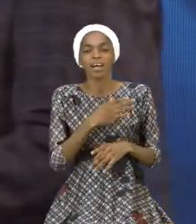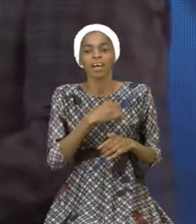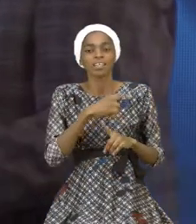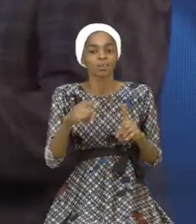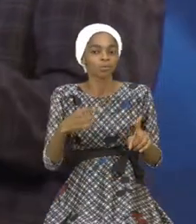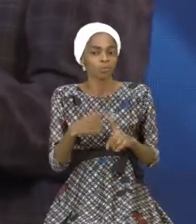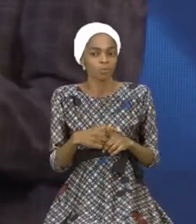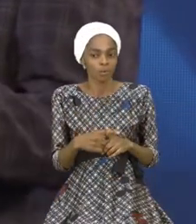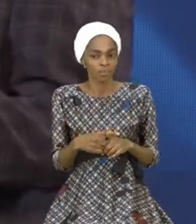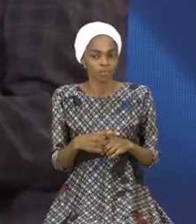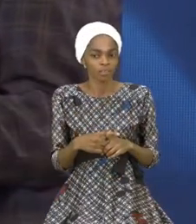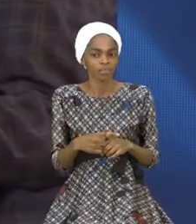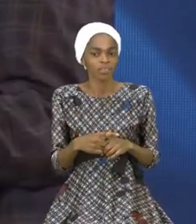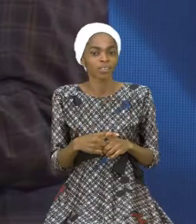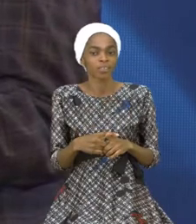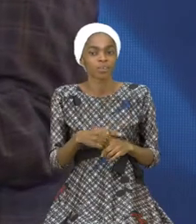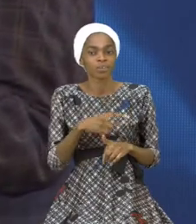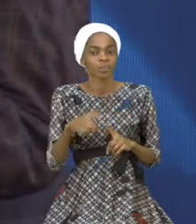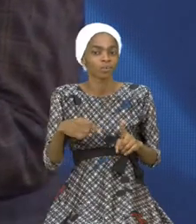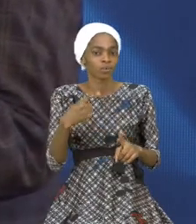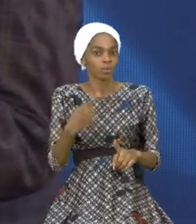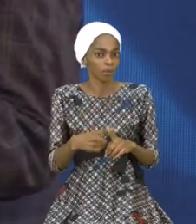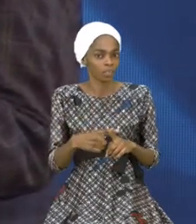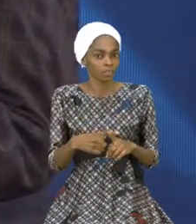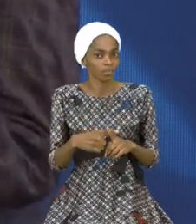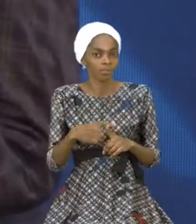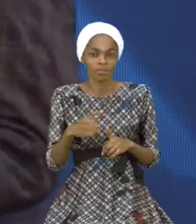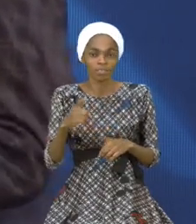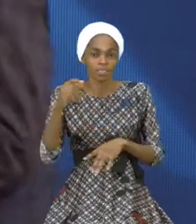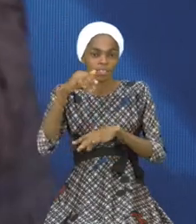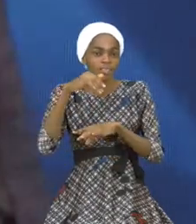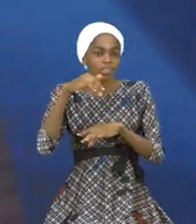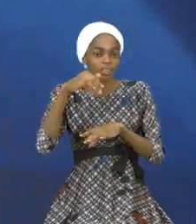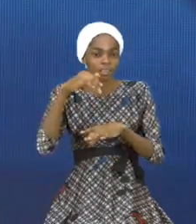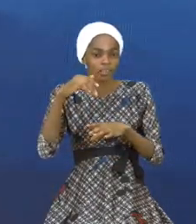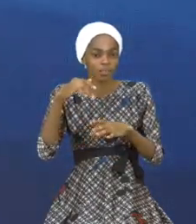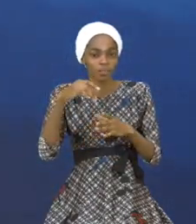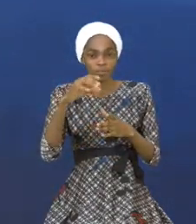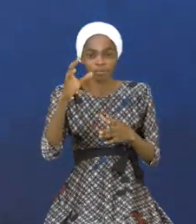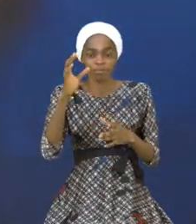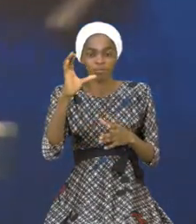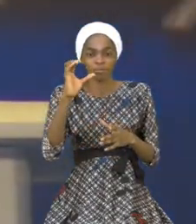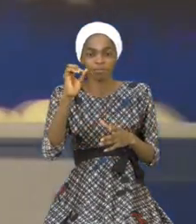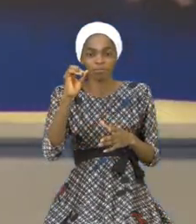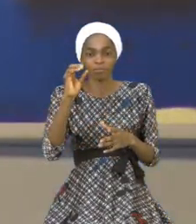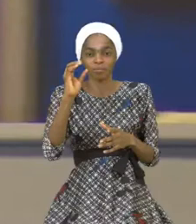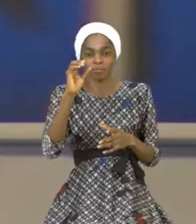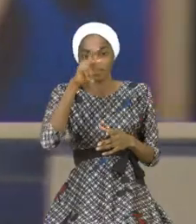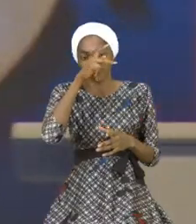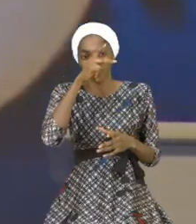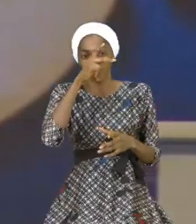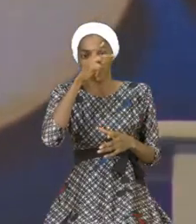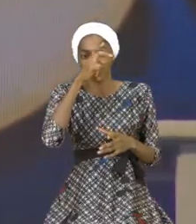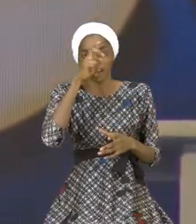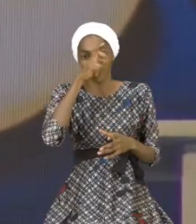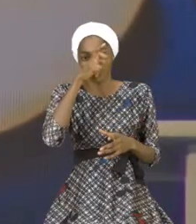them nocturnal creatures, cockroach, when they move the way they move, you don't